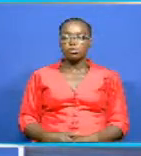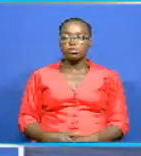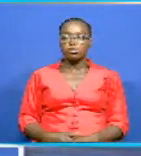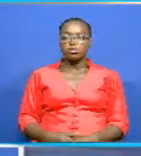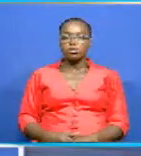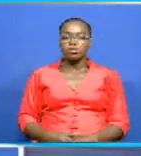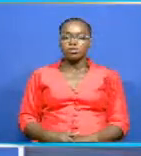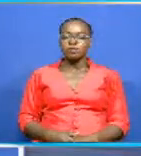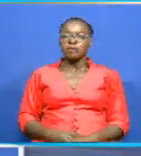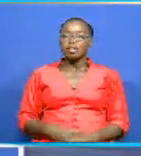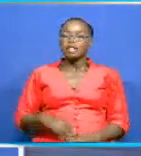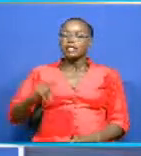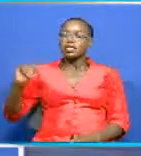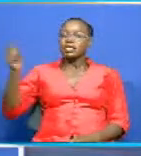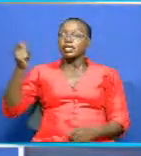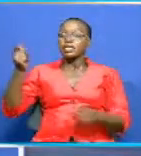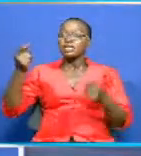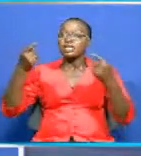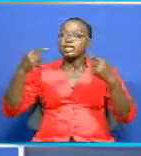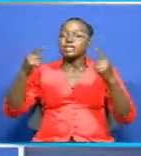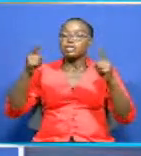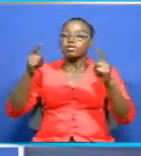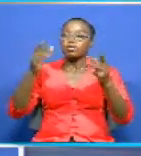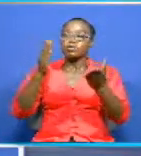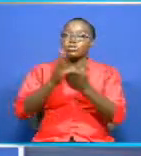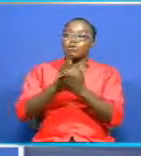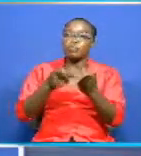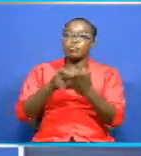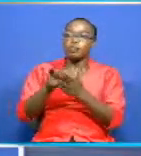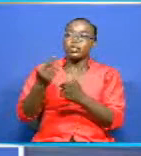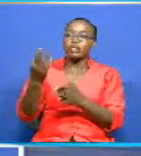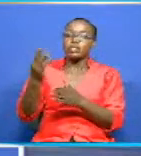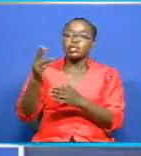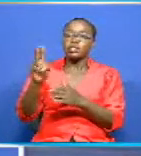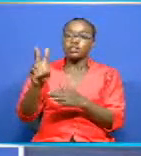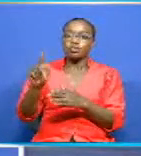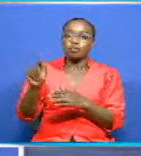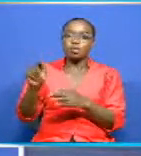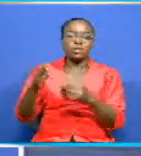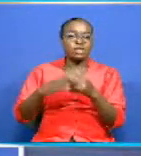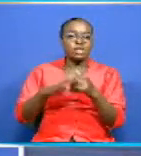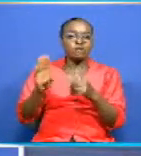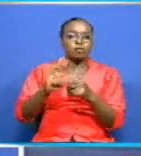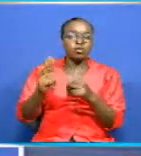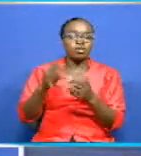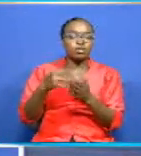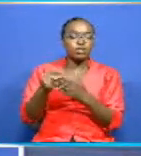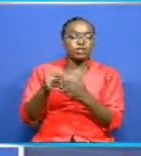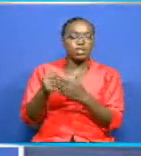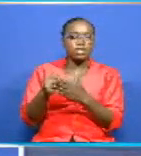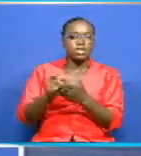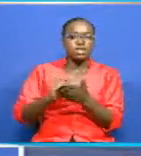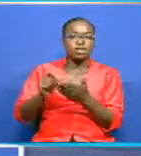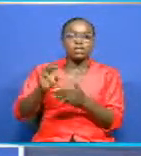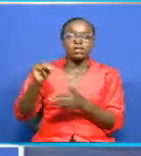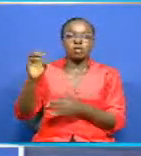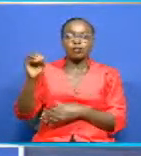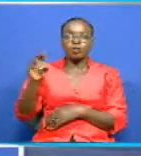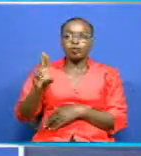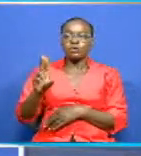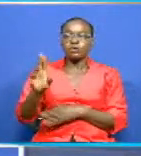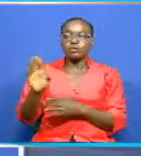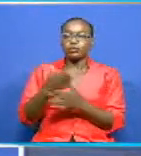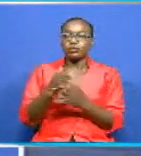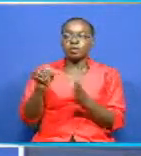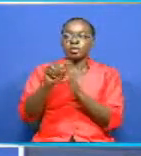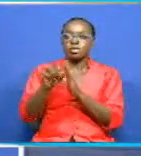Now, Kenya has successfully suspended repayment of 32.9 billion shillings after the signing of a memorandum of understanding between the